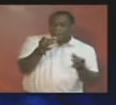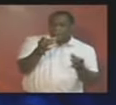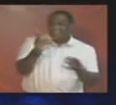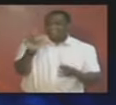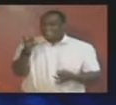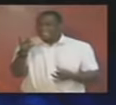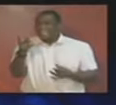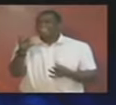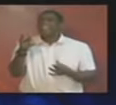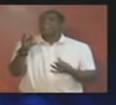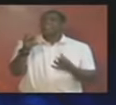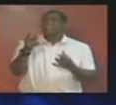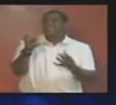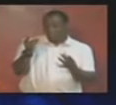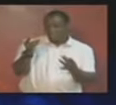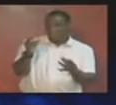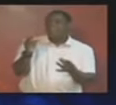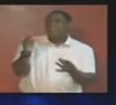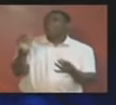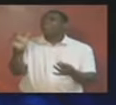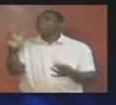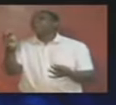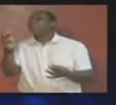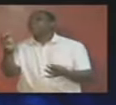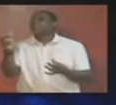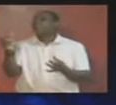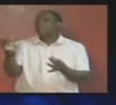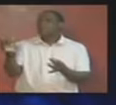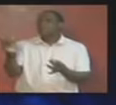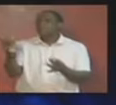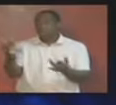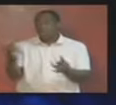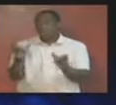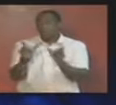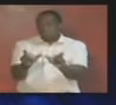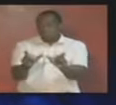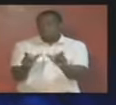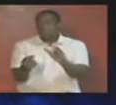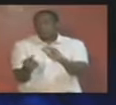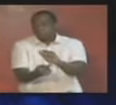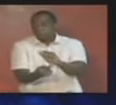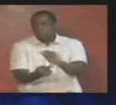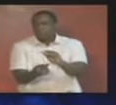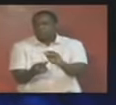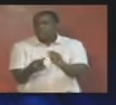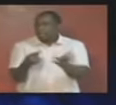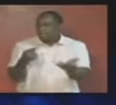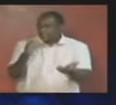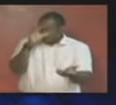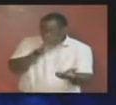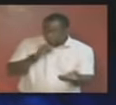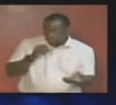in quarantine. I take it that this is at home, but is there any